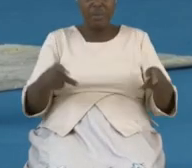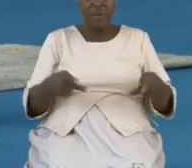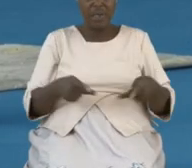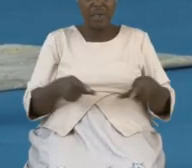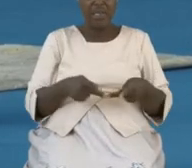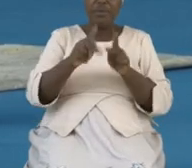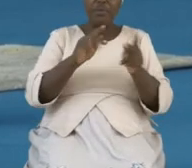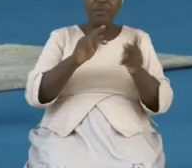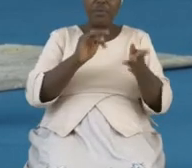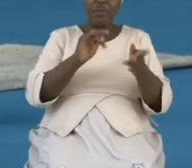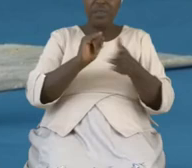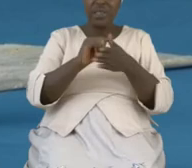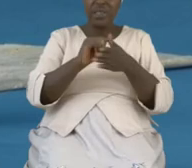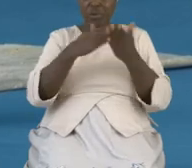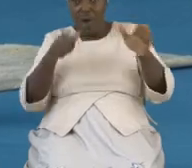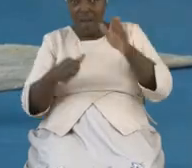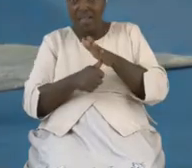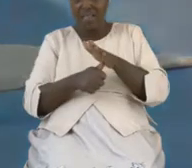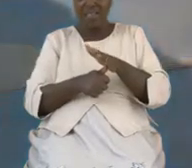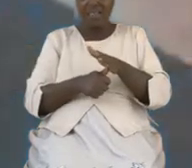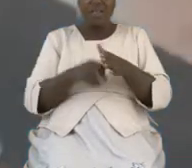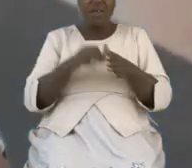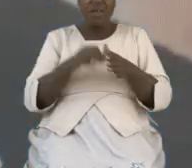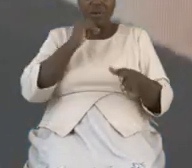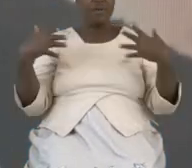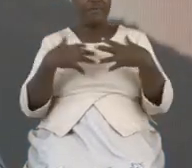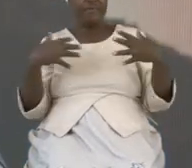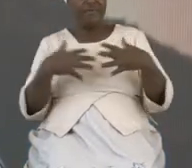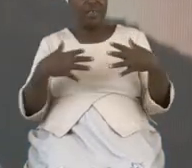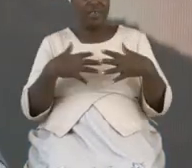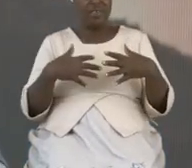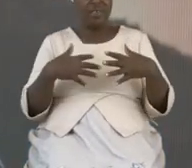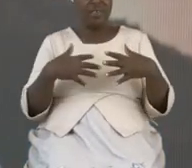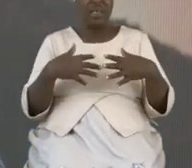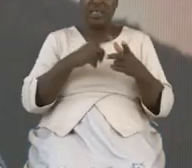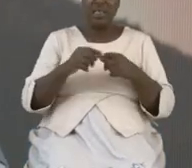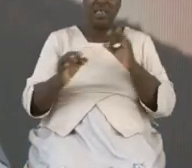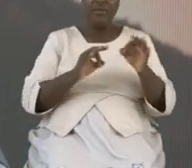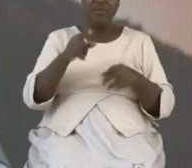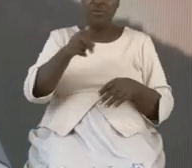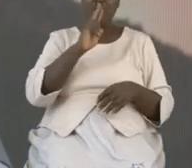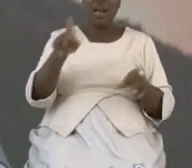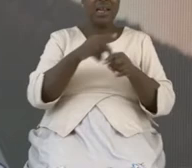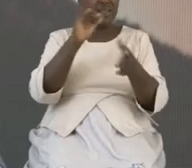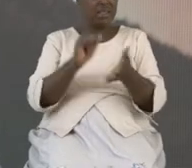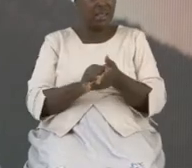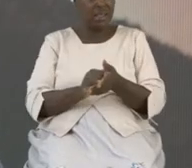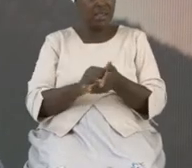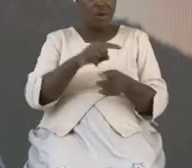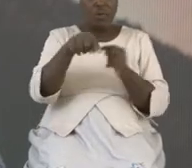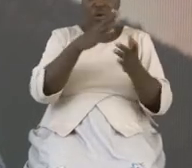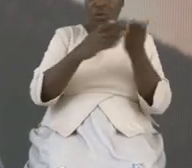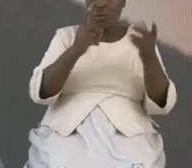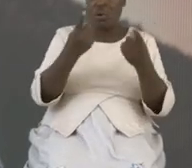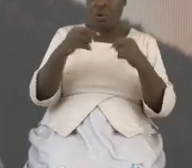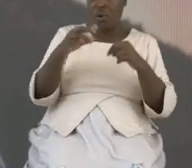to hide, they tremble. And if you are like that, when somebody comes who